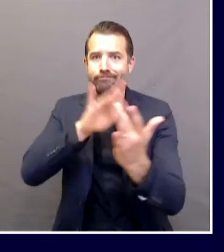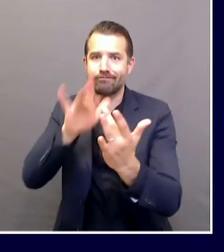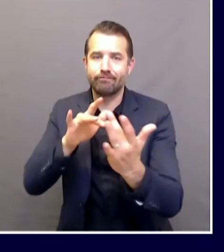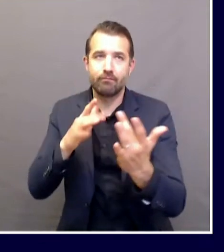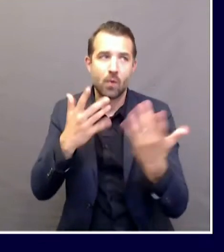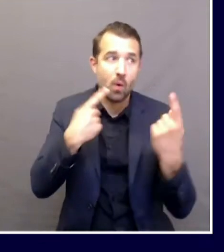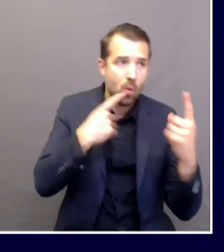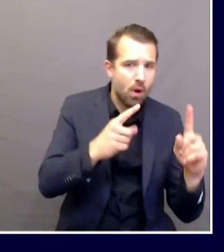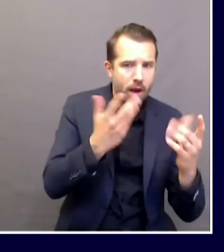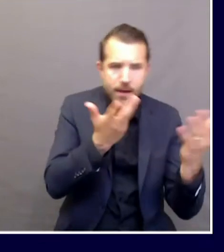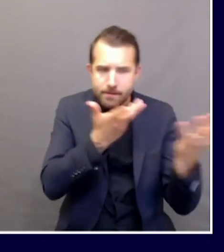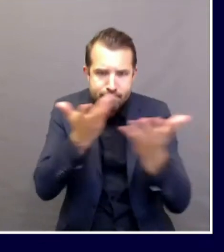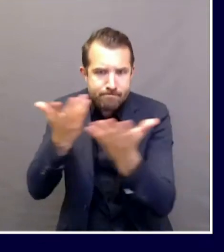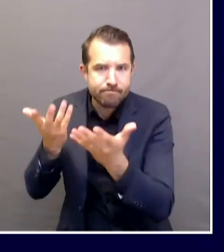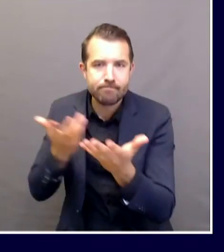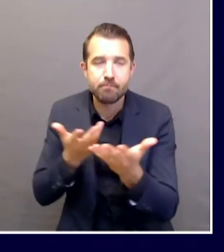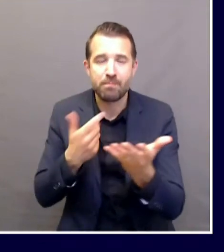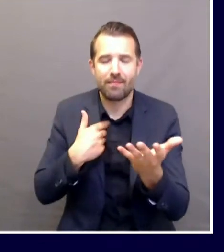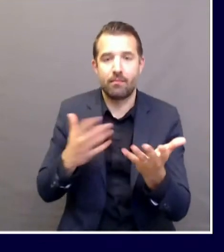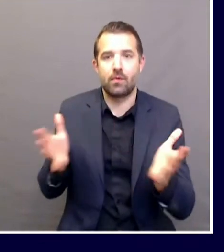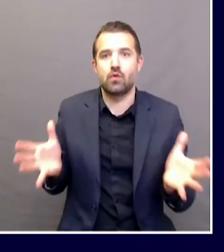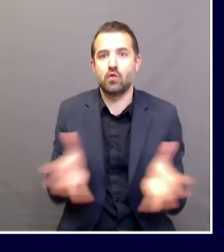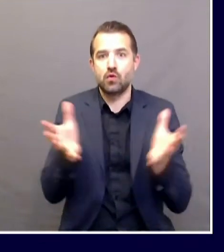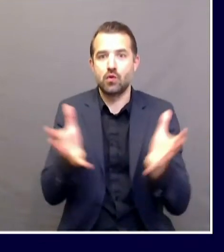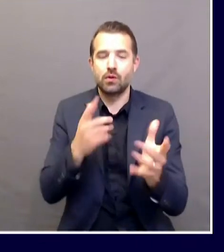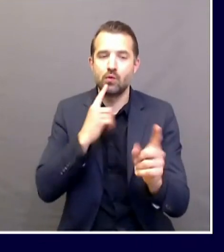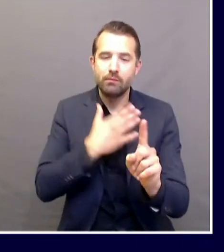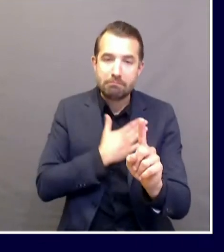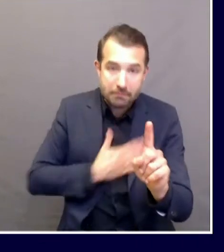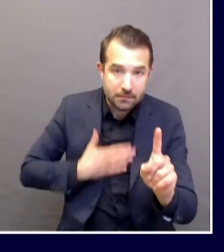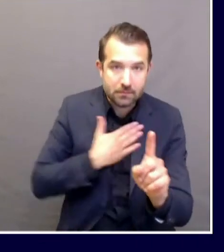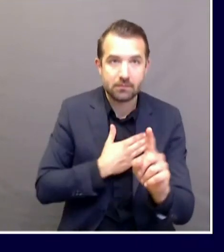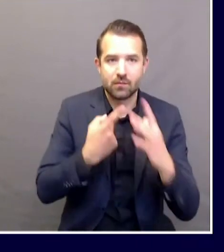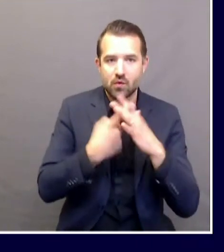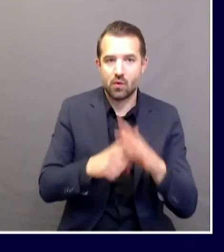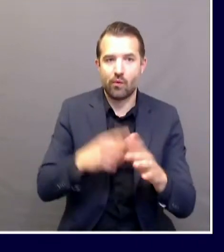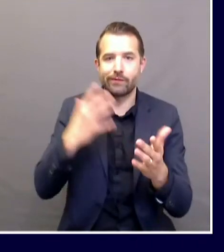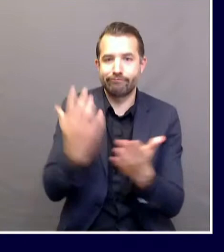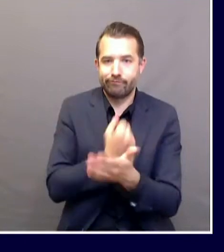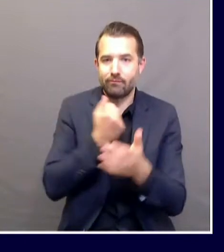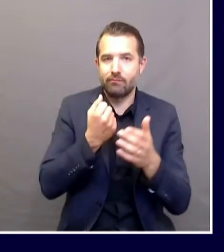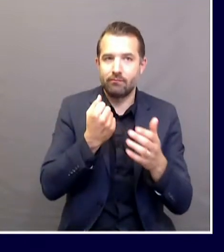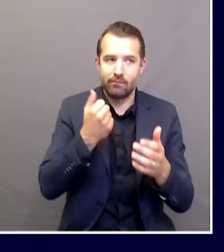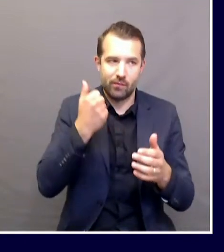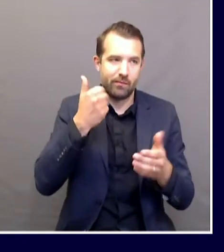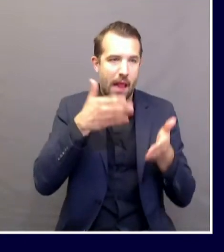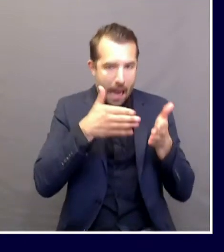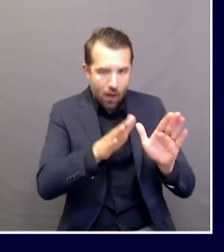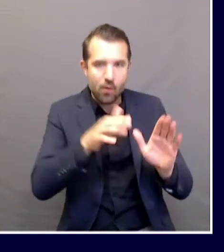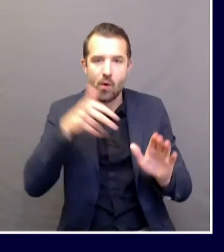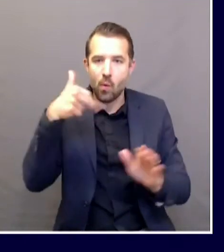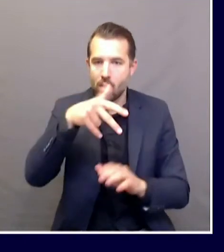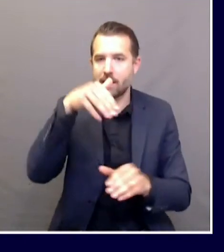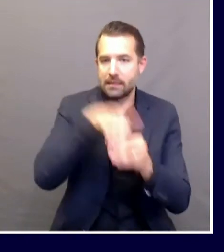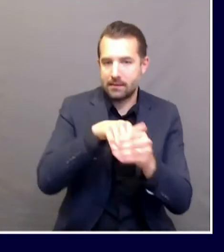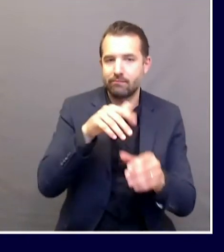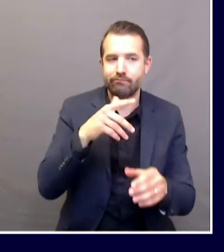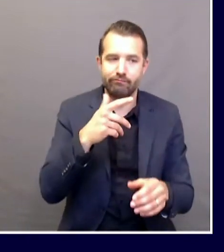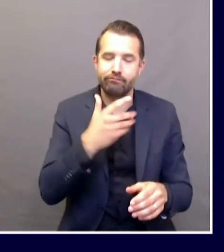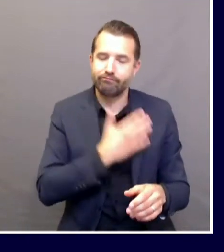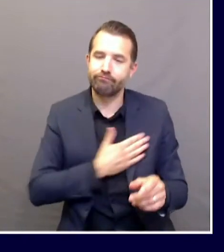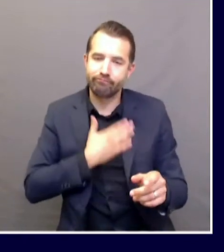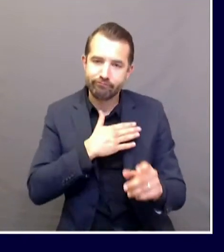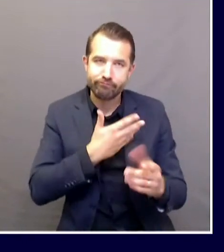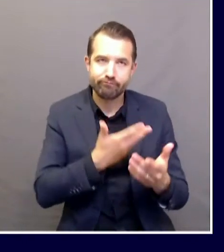I'm encouraging providers and sites to start adopting. I don't think it's the model, but it is a model. And the experience that we've seen